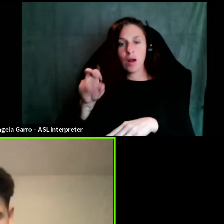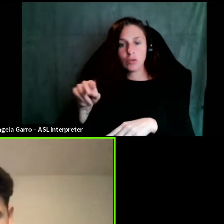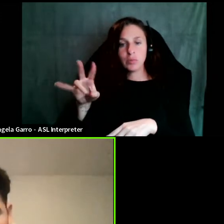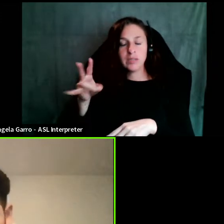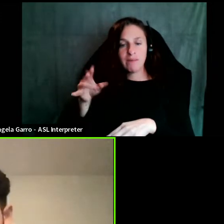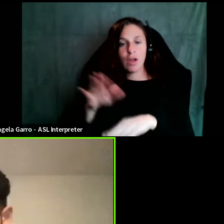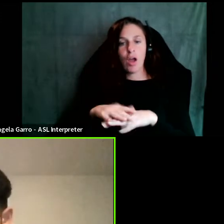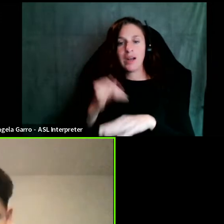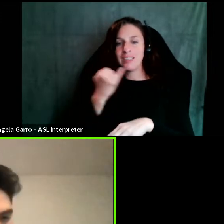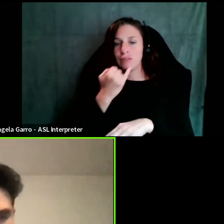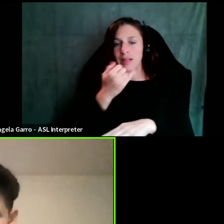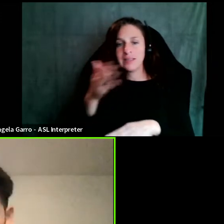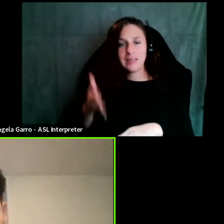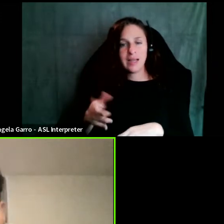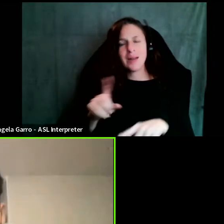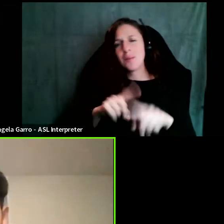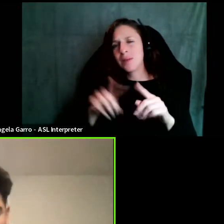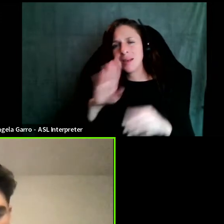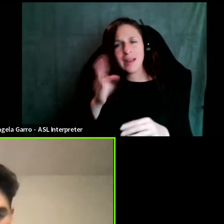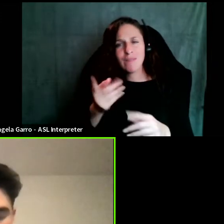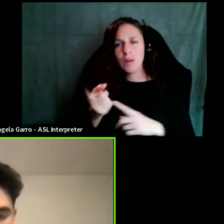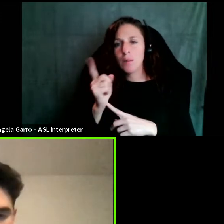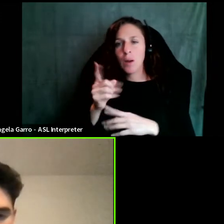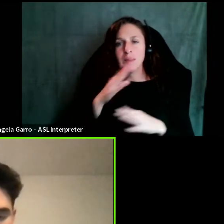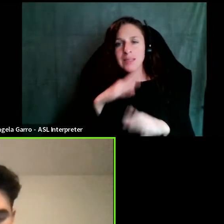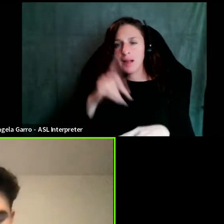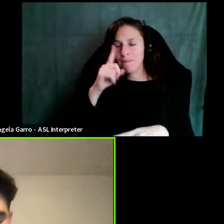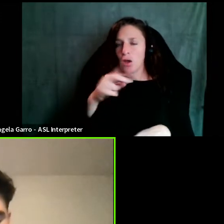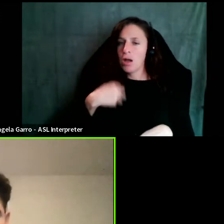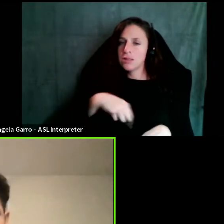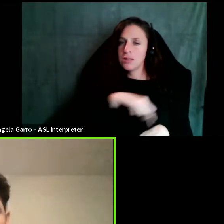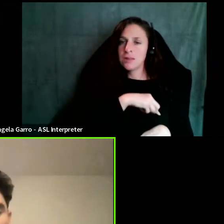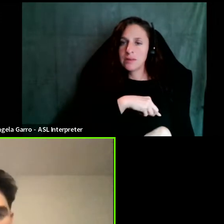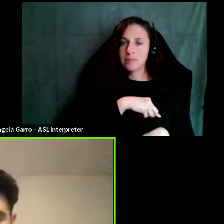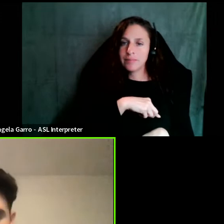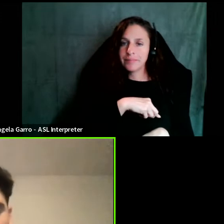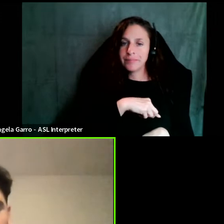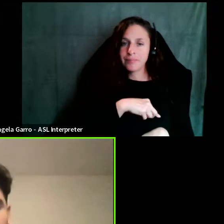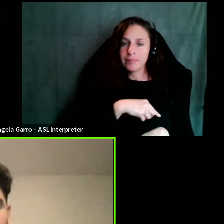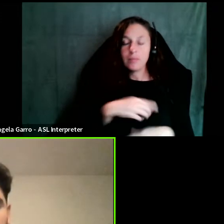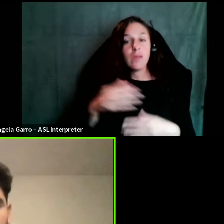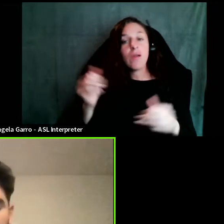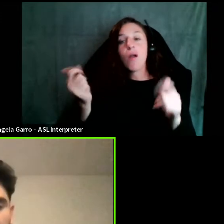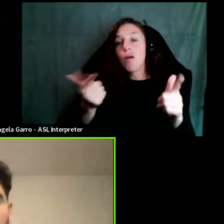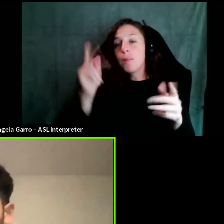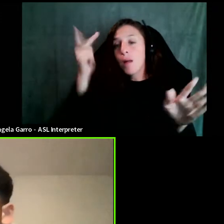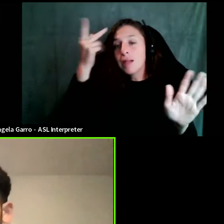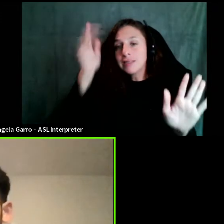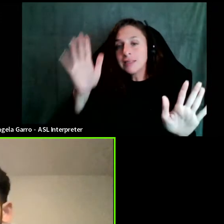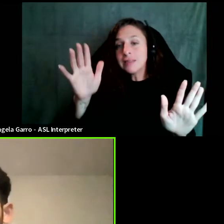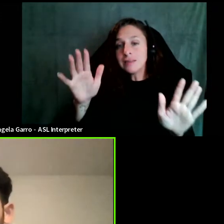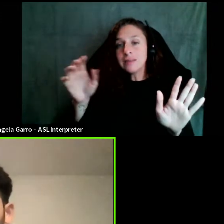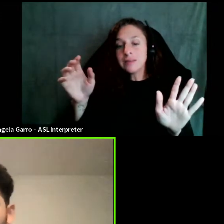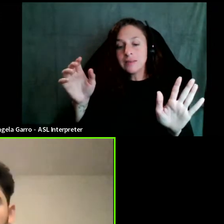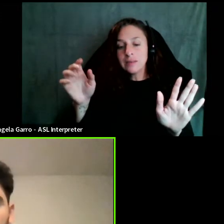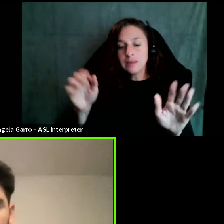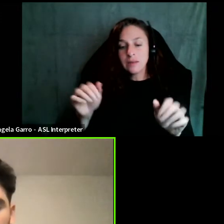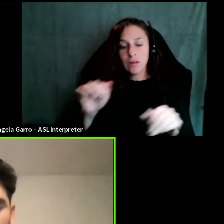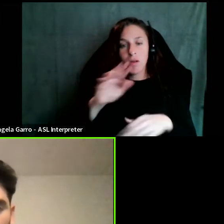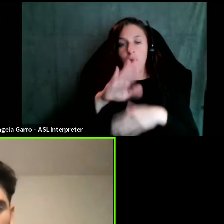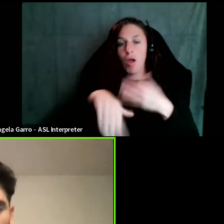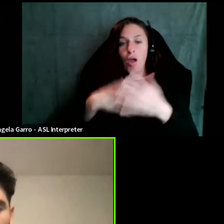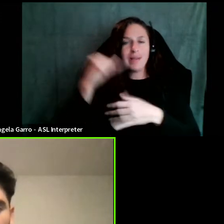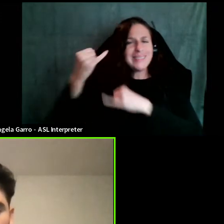side. But never a moment of silence for us. So although this is all politics and this is all an